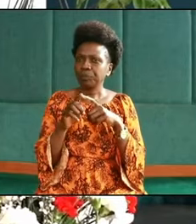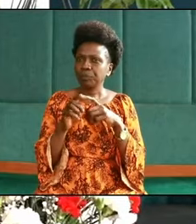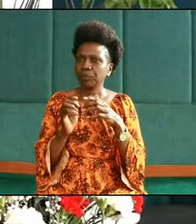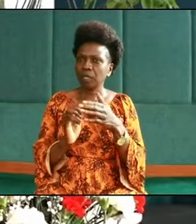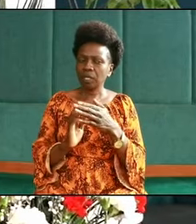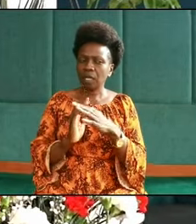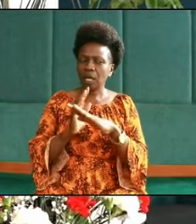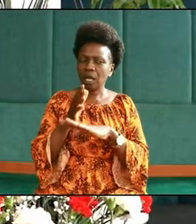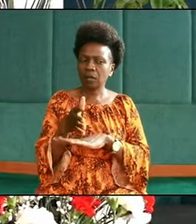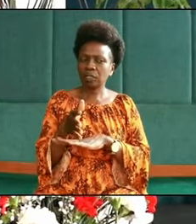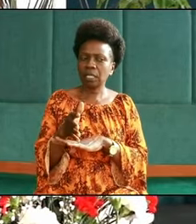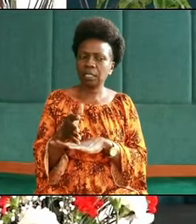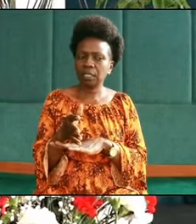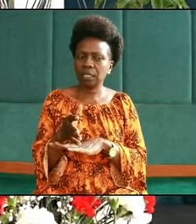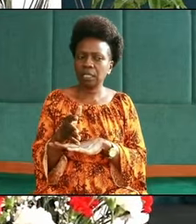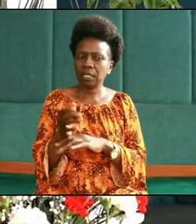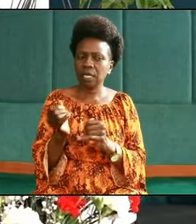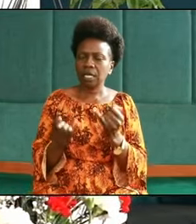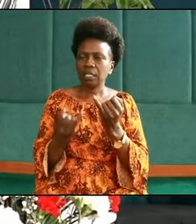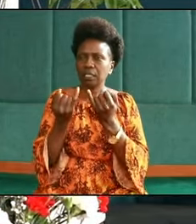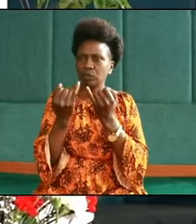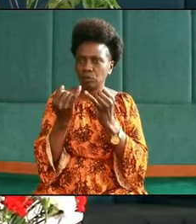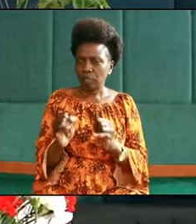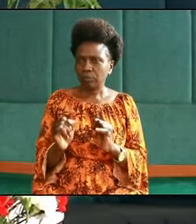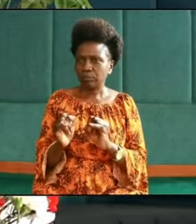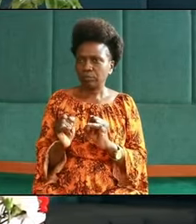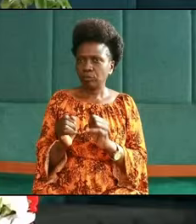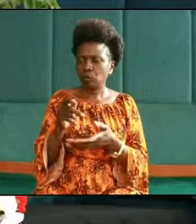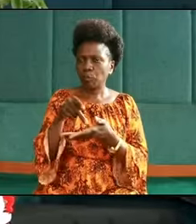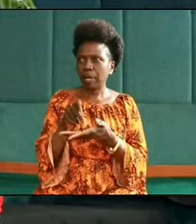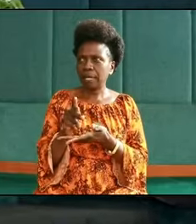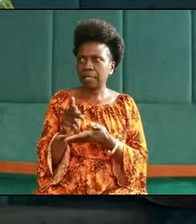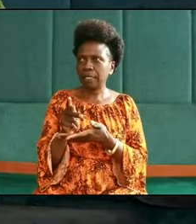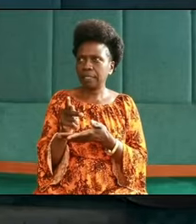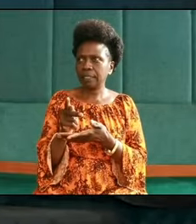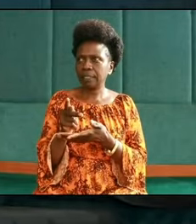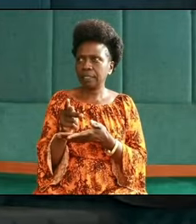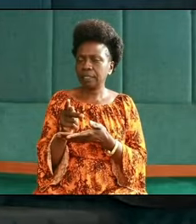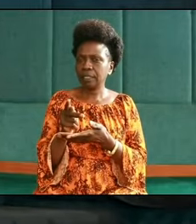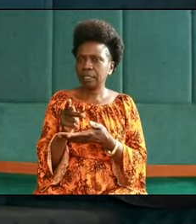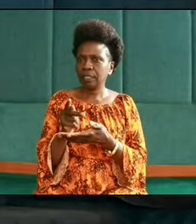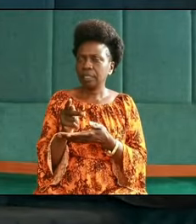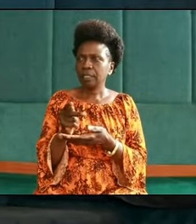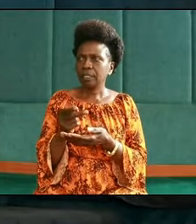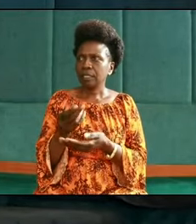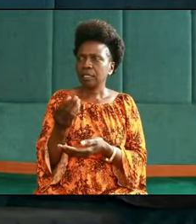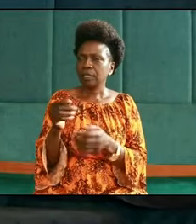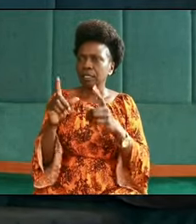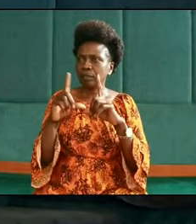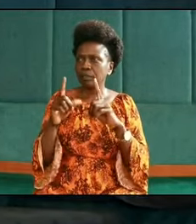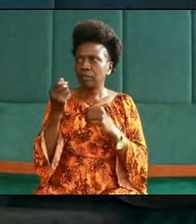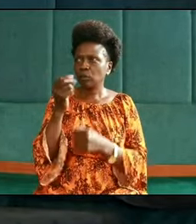outside the theater and trying to purchase, and they said, "Tickets for two." But they